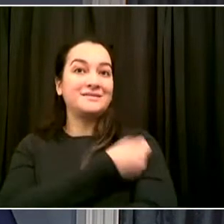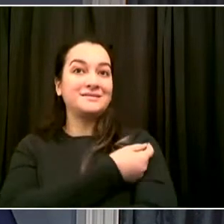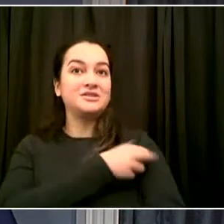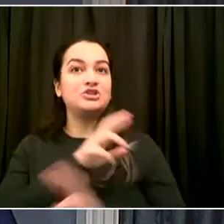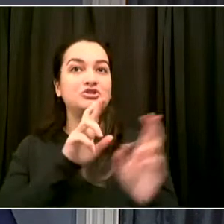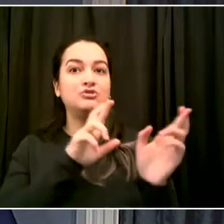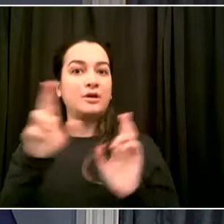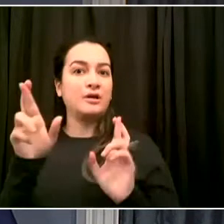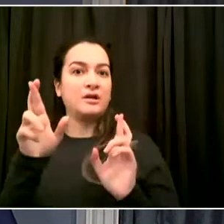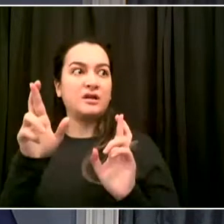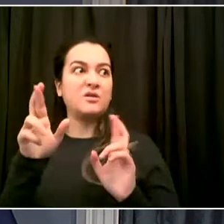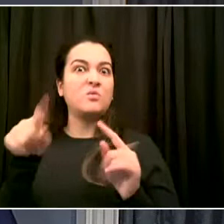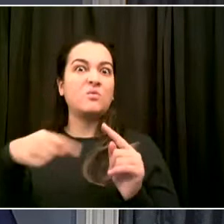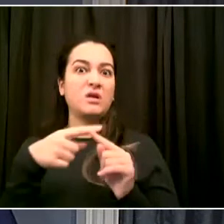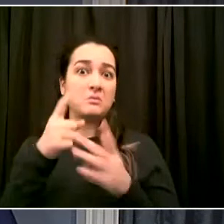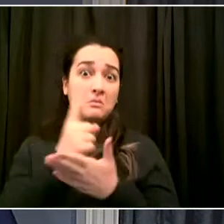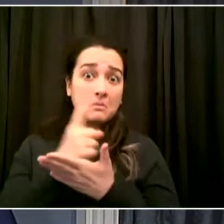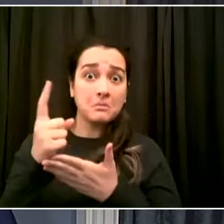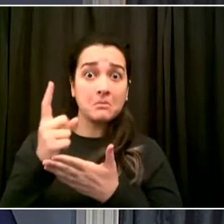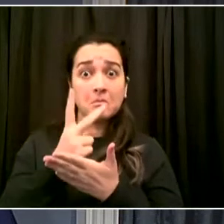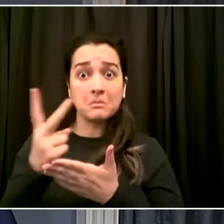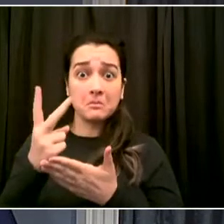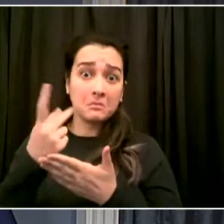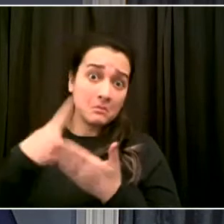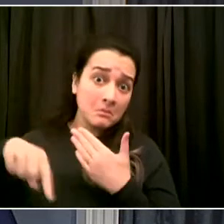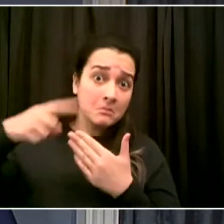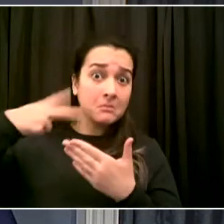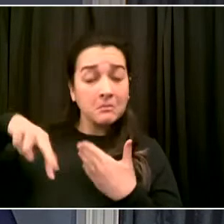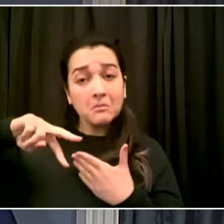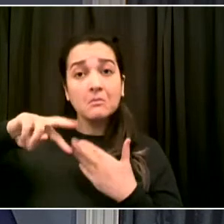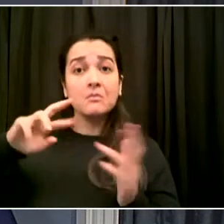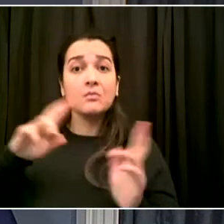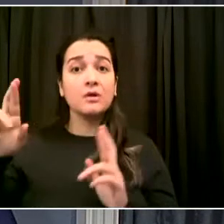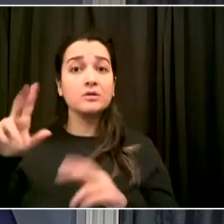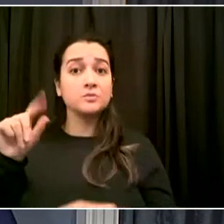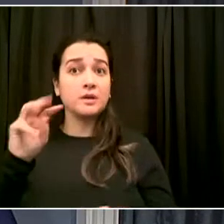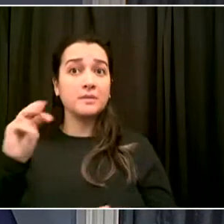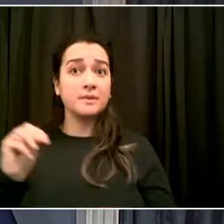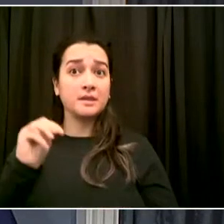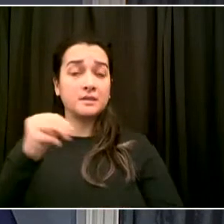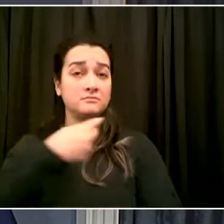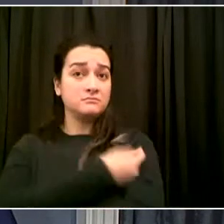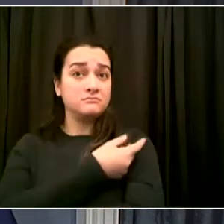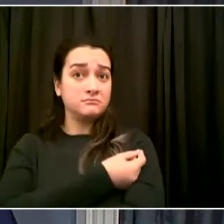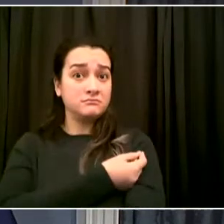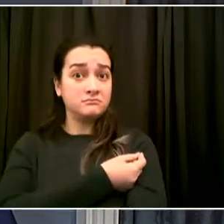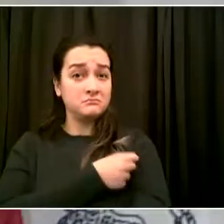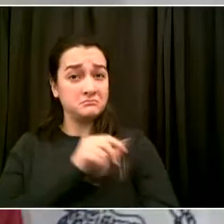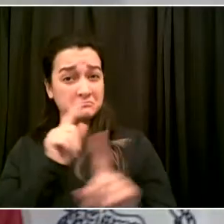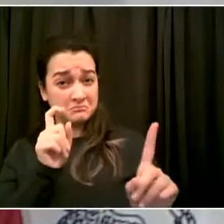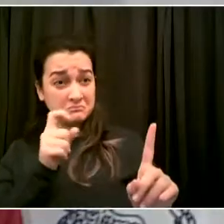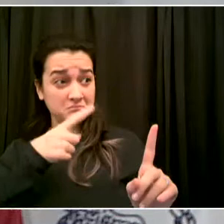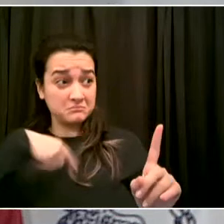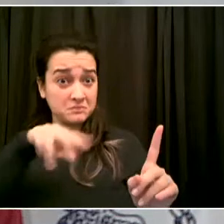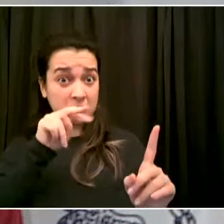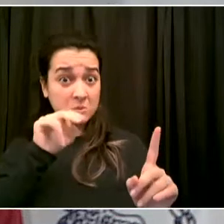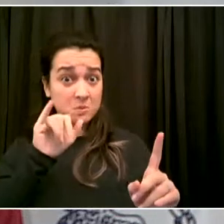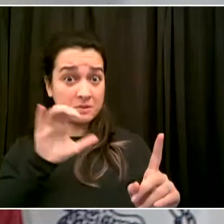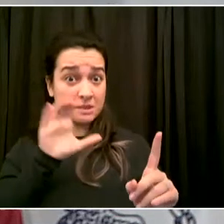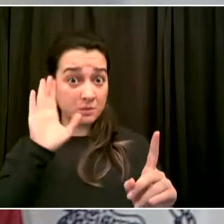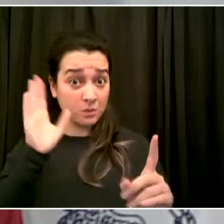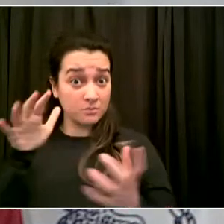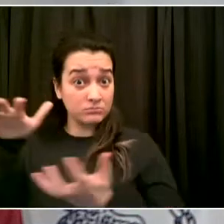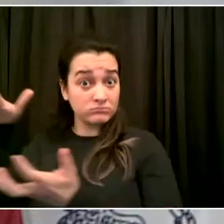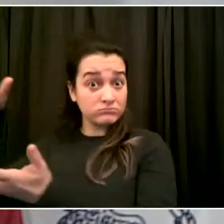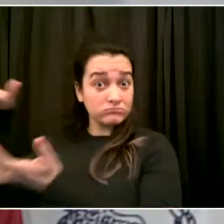York City and how that plays into the city's overall strategy for vaccinating 5 million people? Yeah, I'll turn to Dr. Varma, but what I'm going